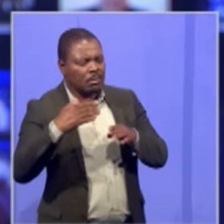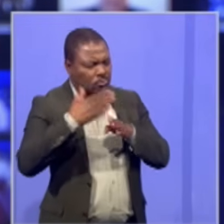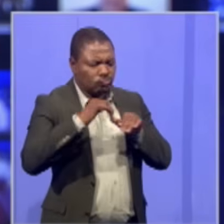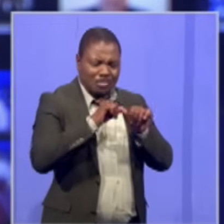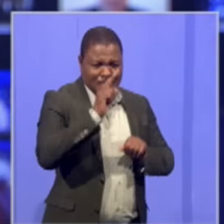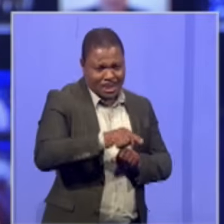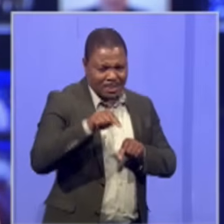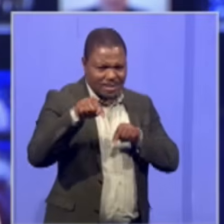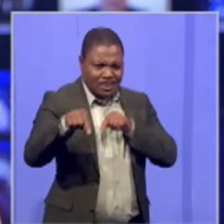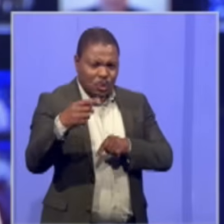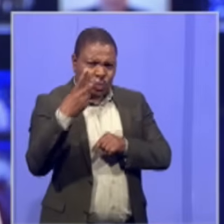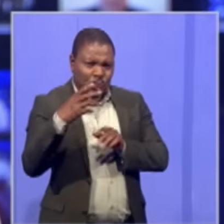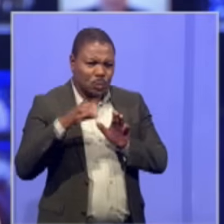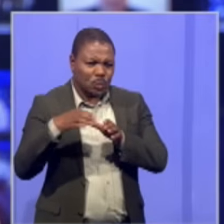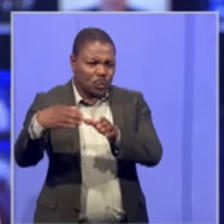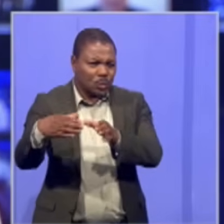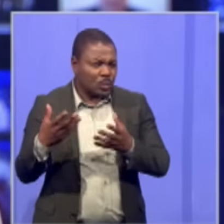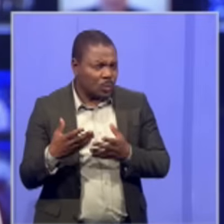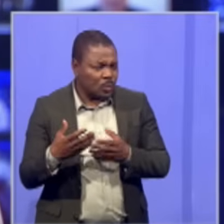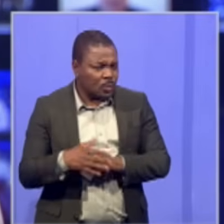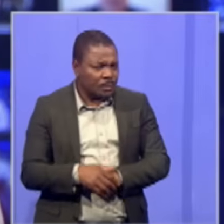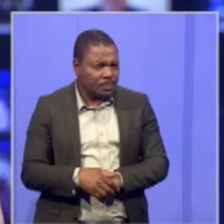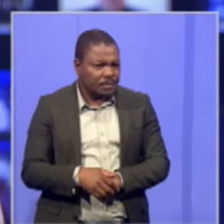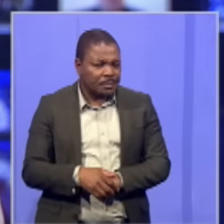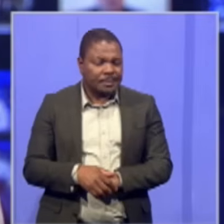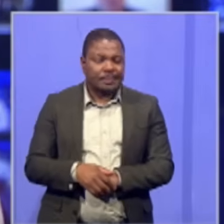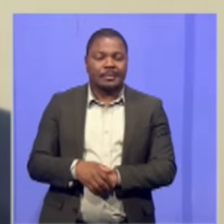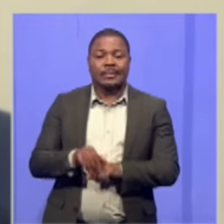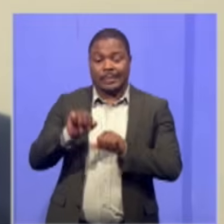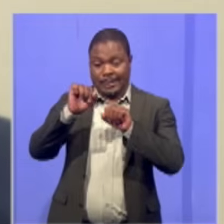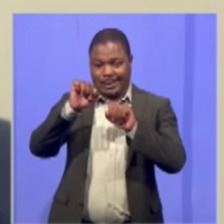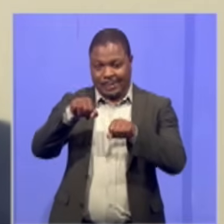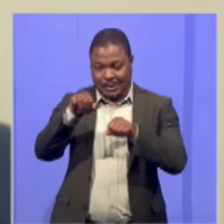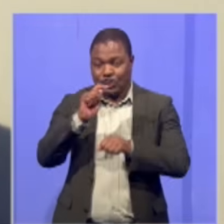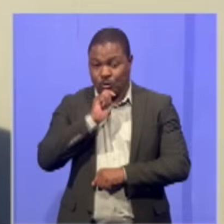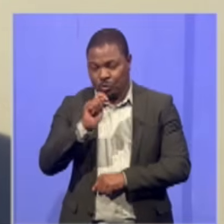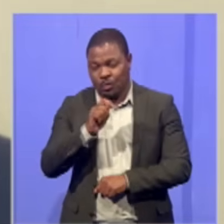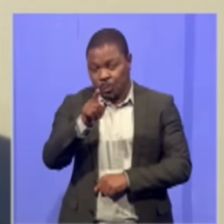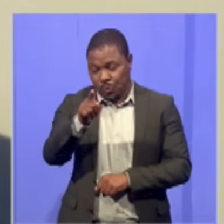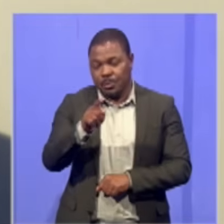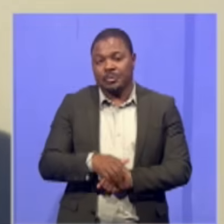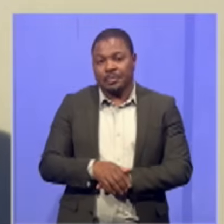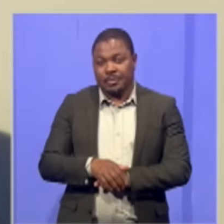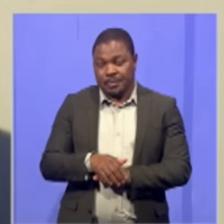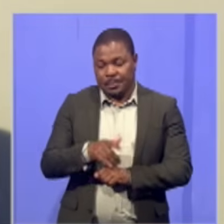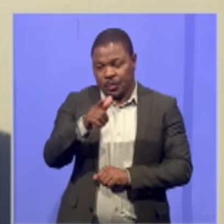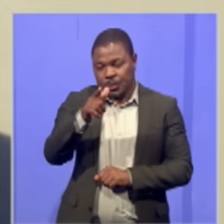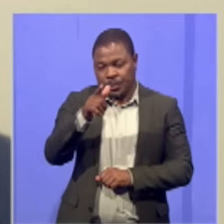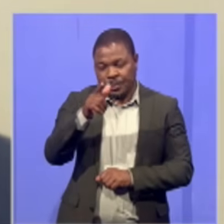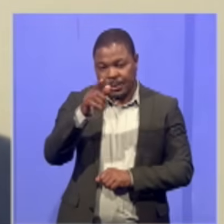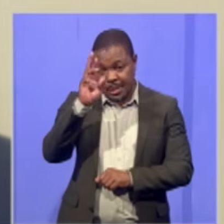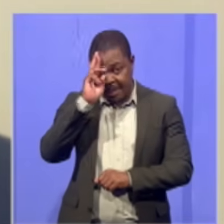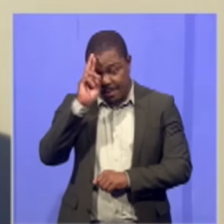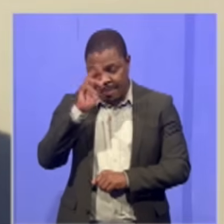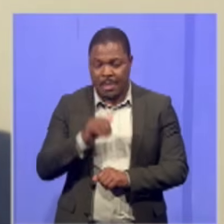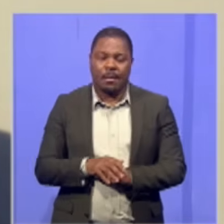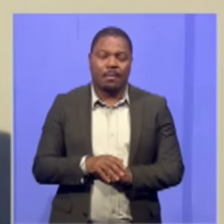pele wa makalana mabedi a mmuso. Ho jwalo ntate, ho tla hlokomela hore la le